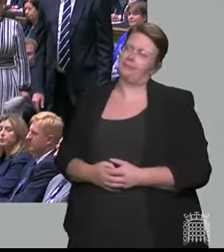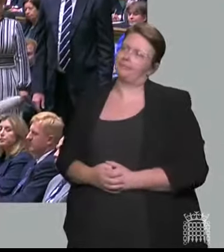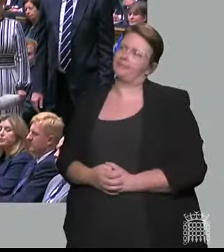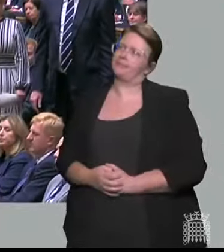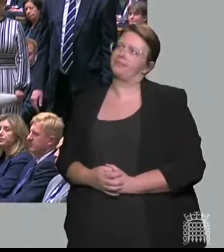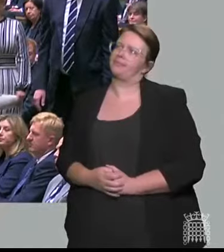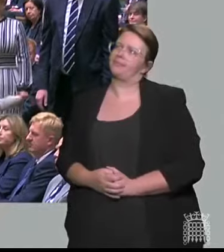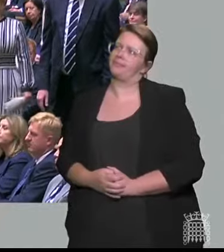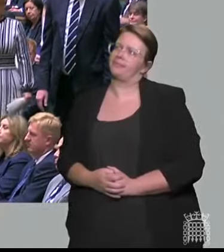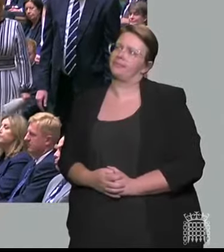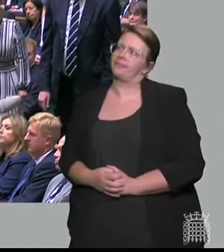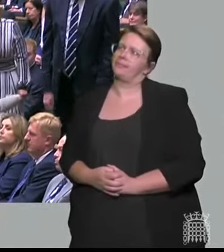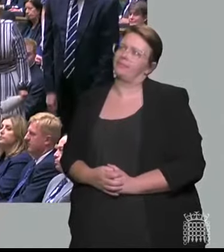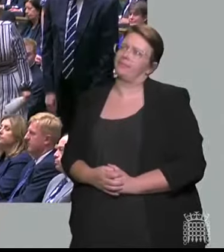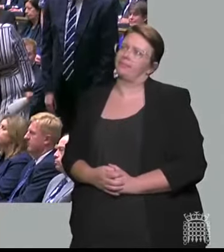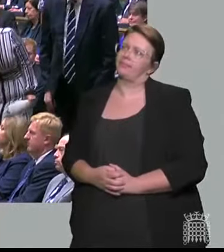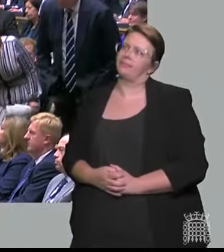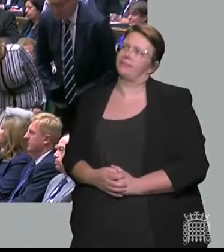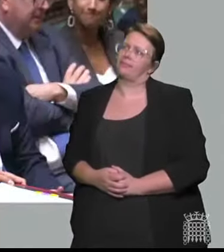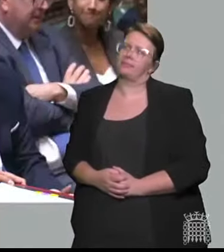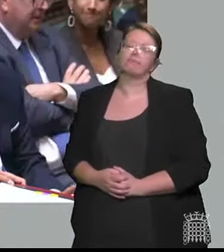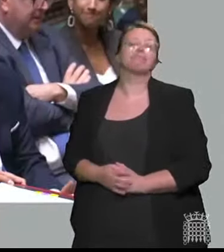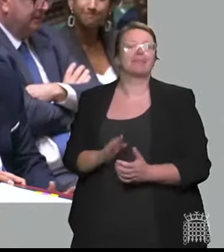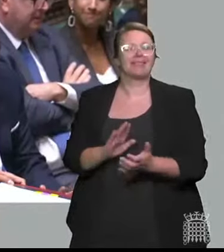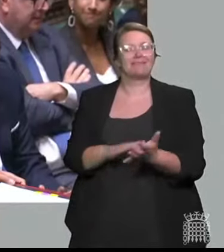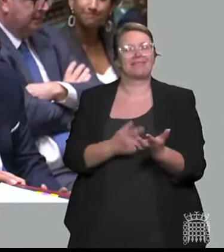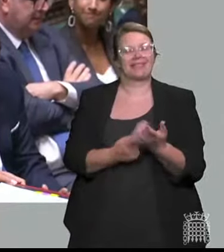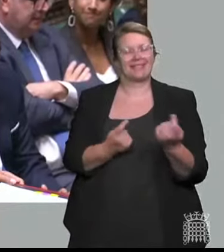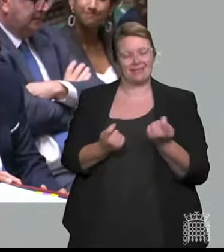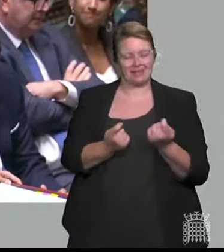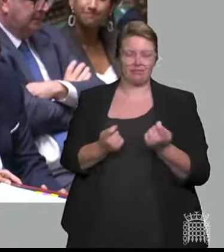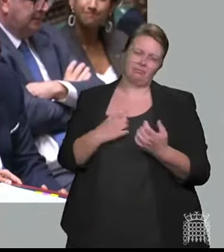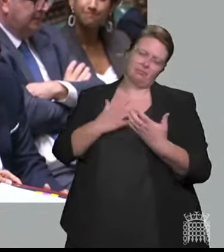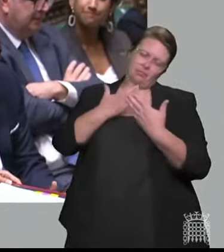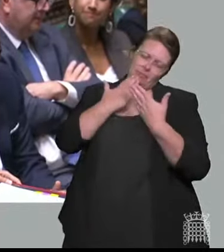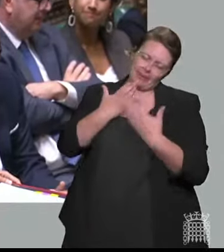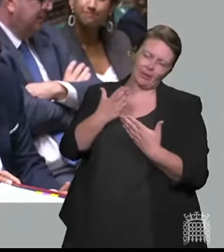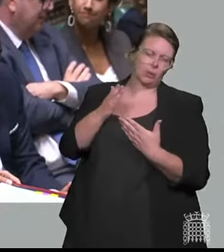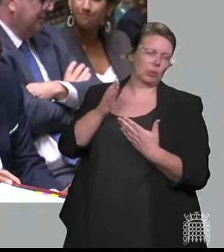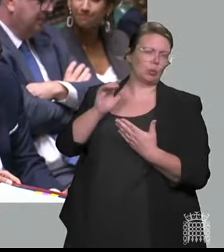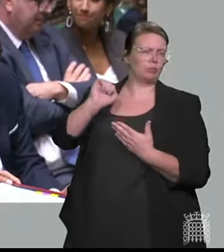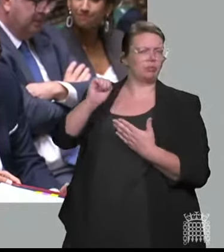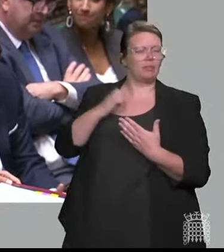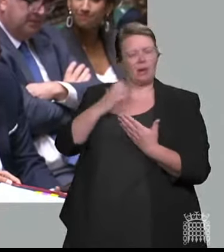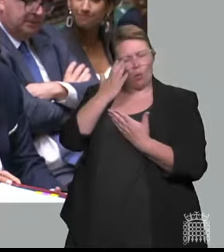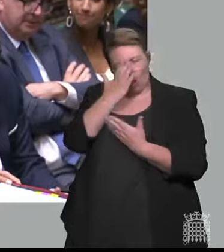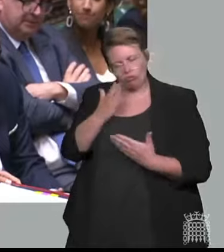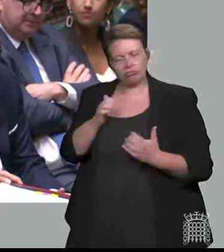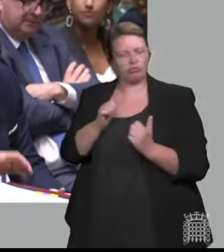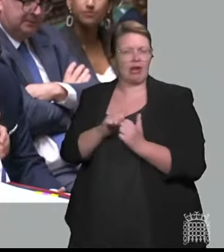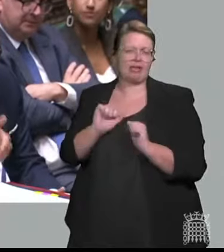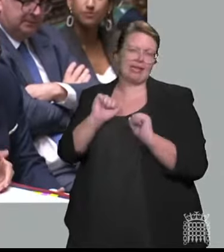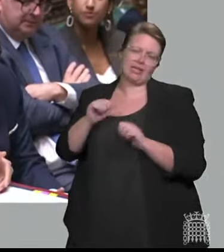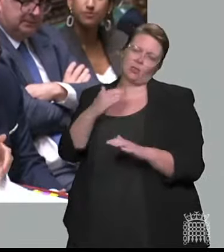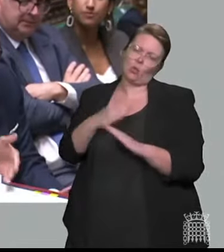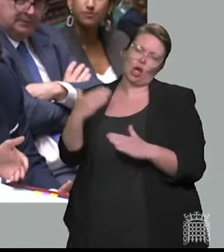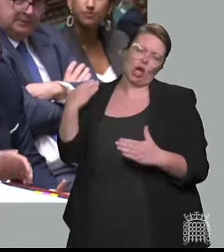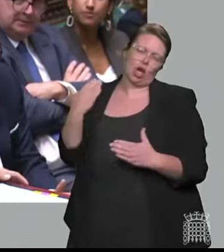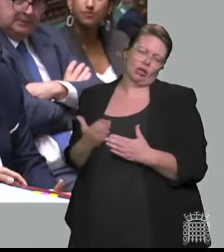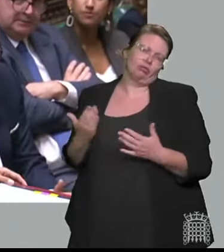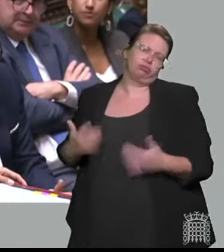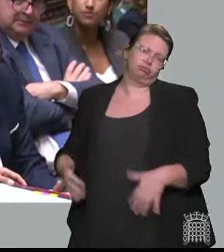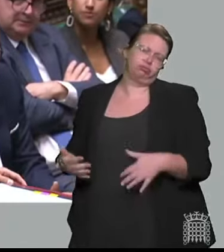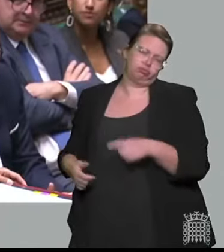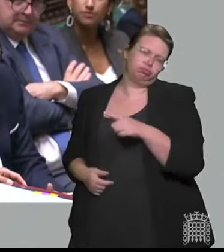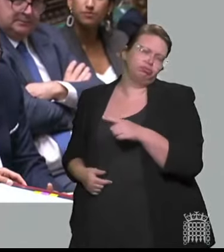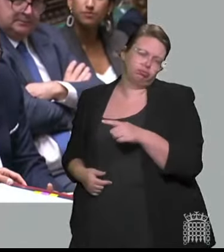Mr. Speaker, can I thank my honourable friend for both raising this issue but also his work and expertise in the area. I'm proud that thanks to